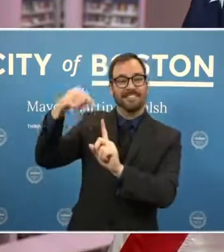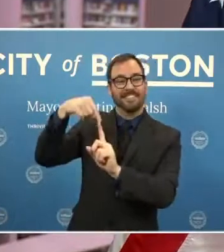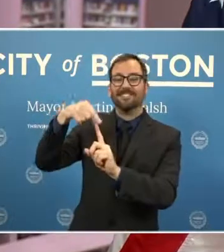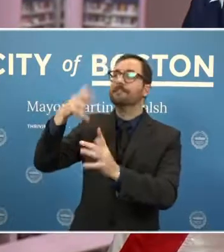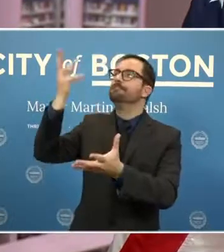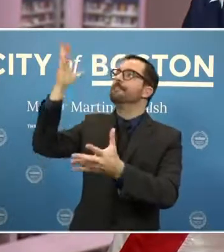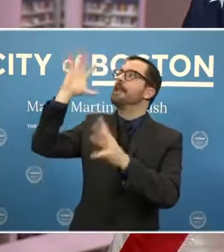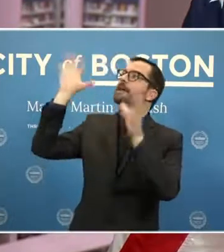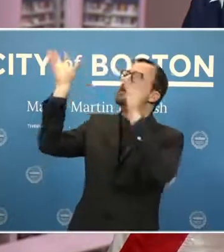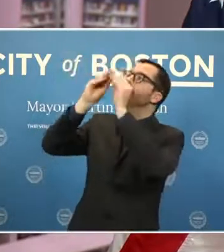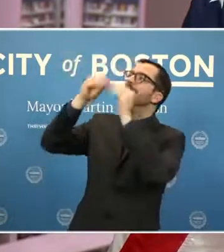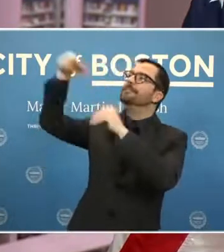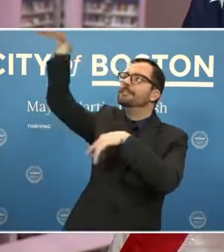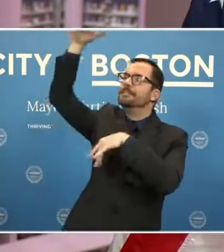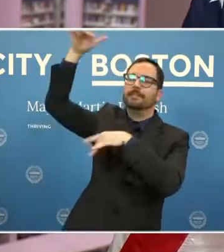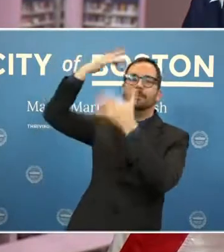for.